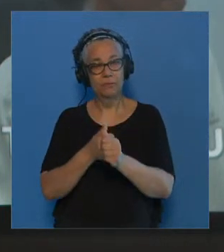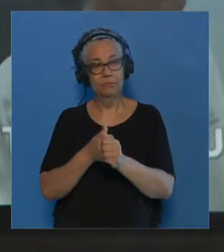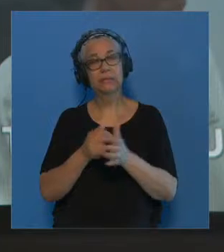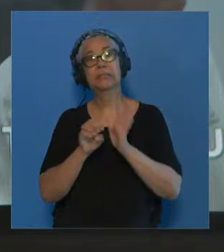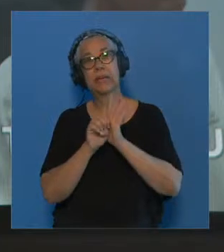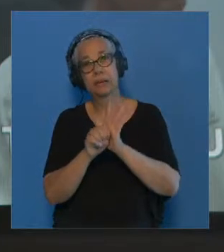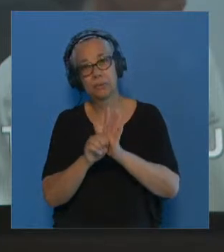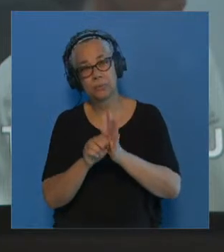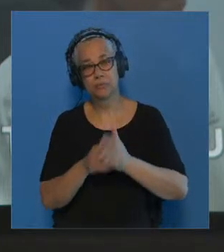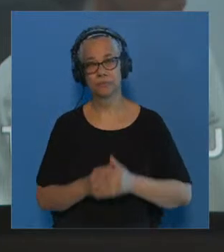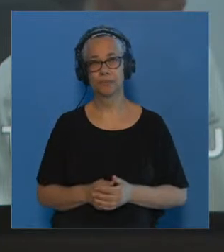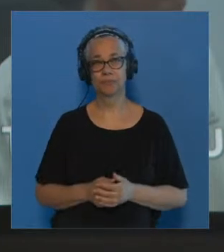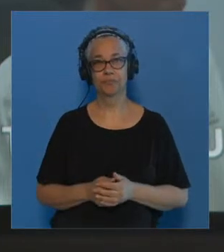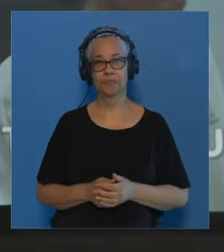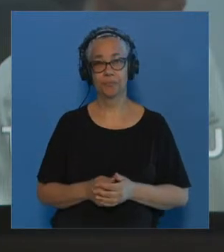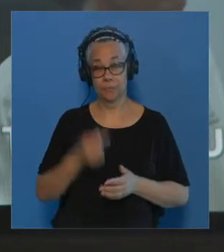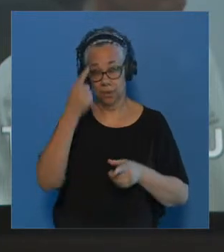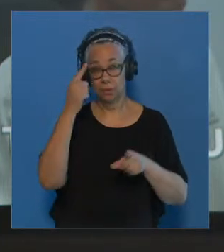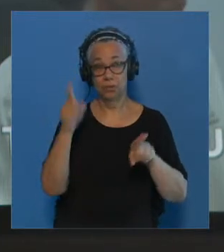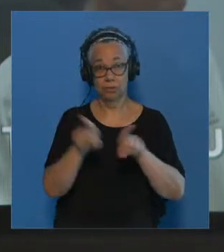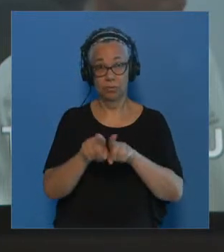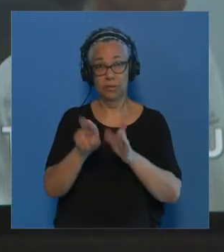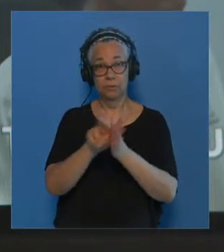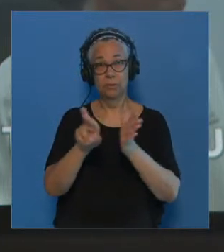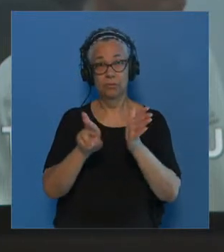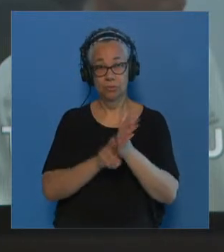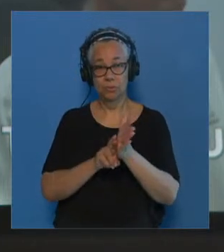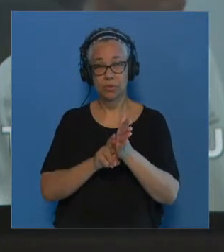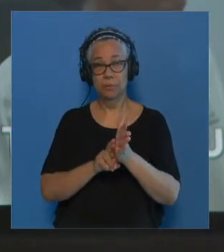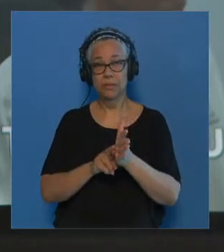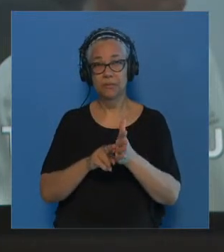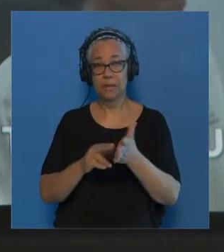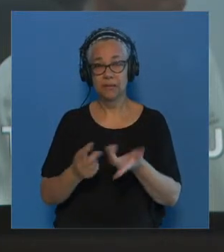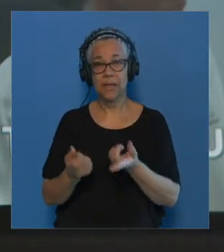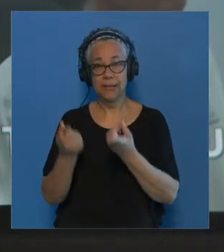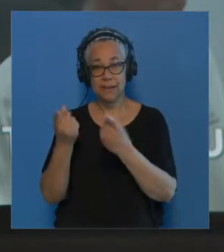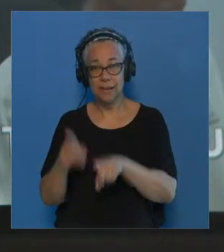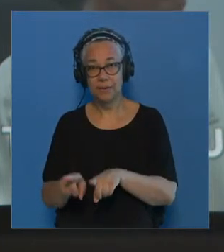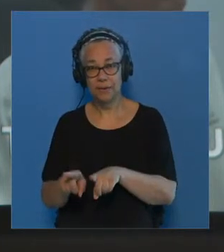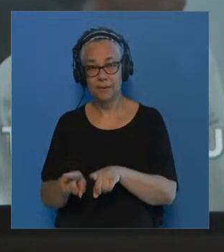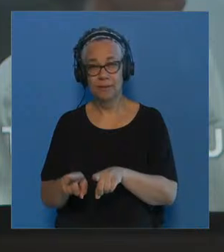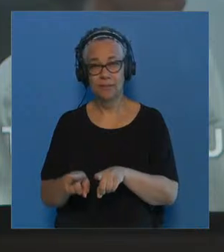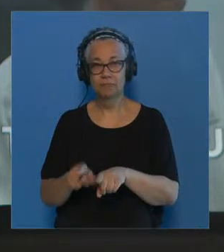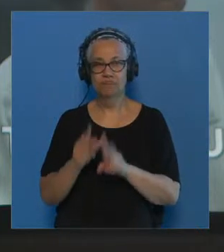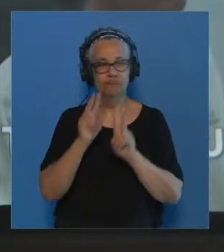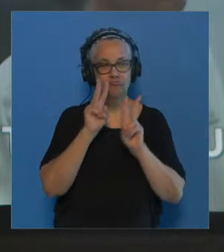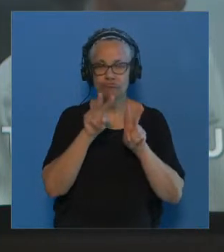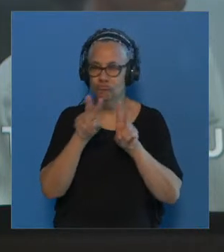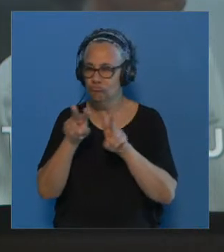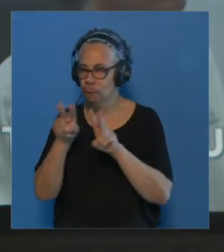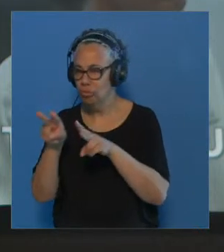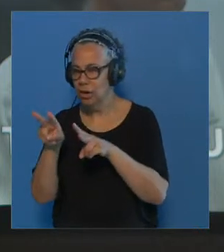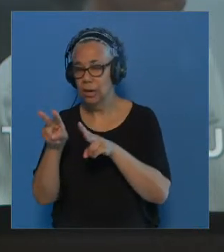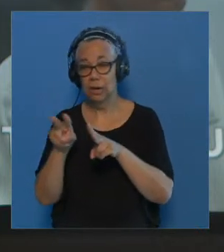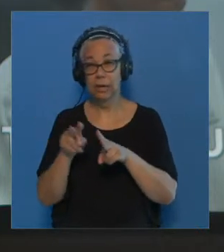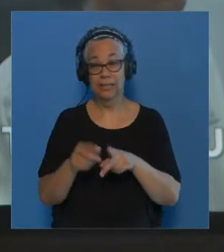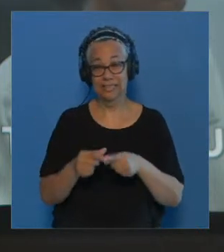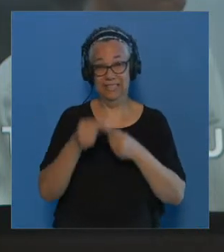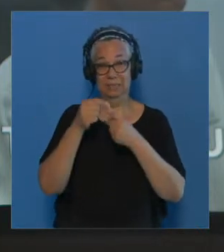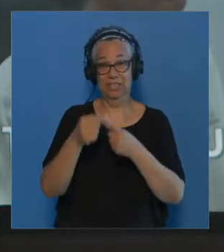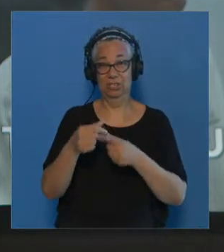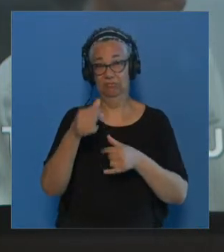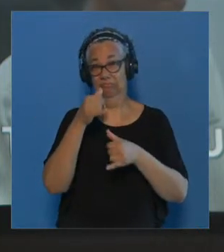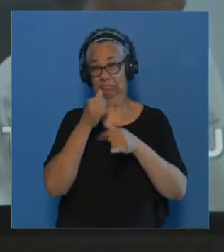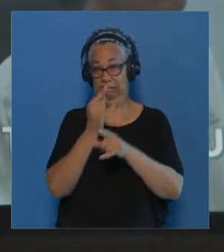as confirmation that rules are actually being enforced, spot checks at establishments, especially liquor